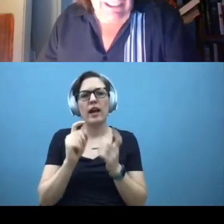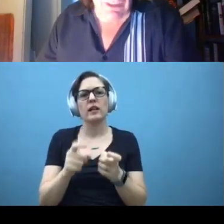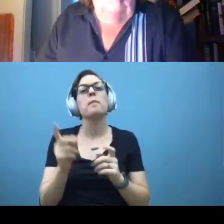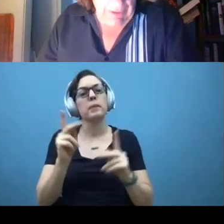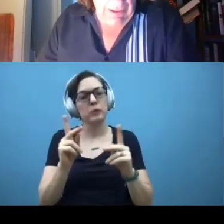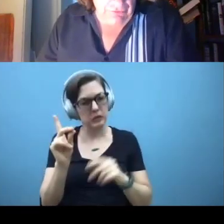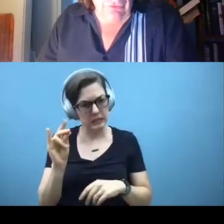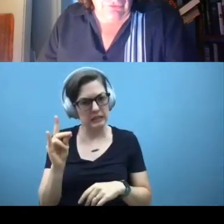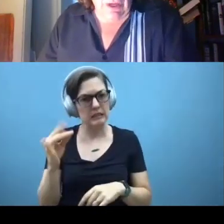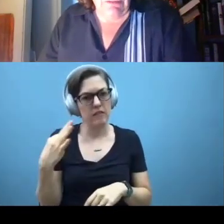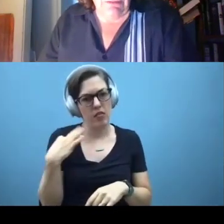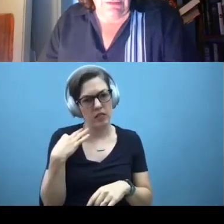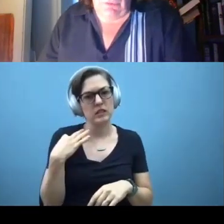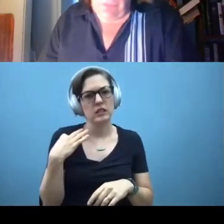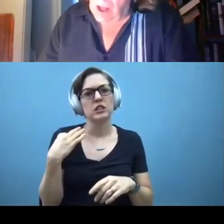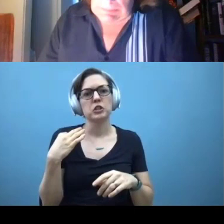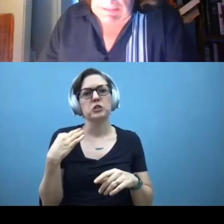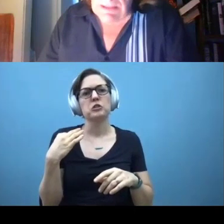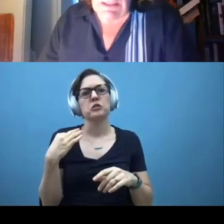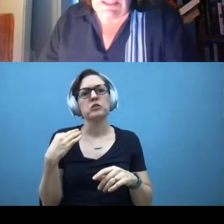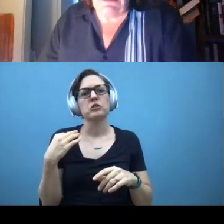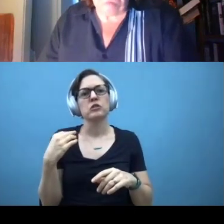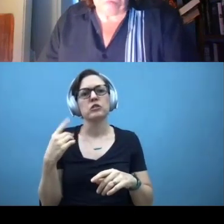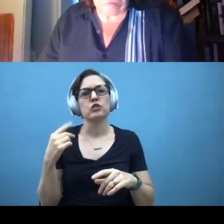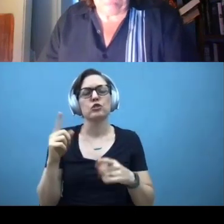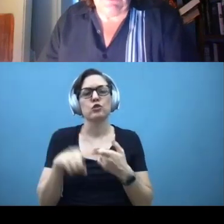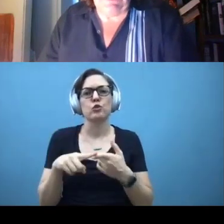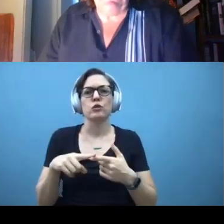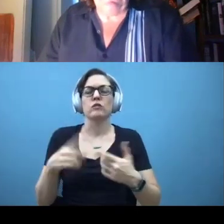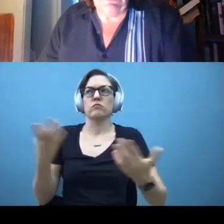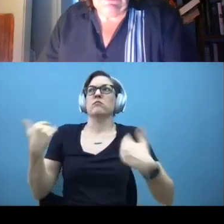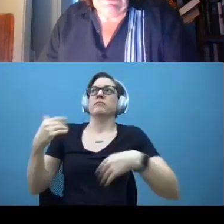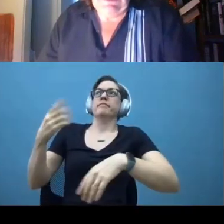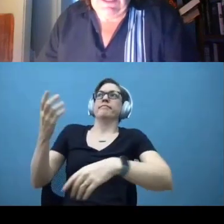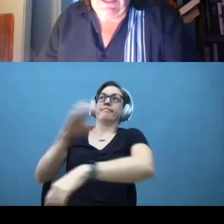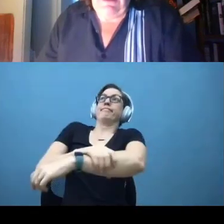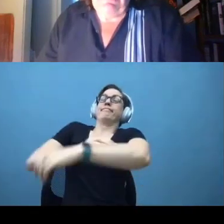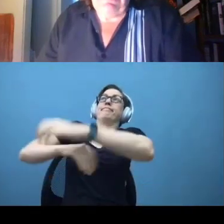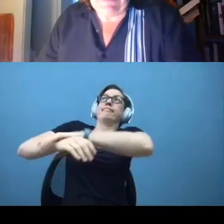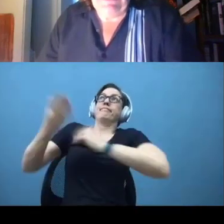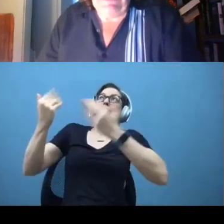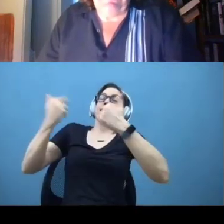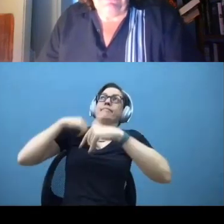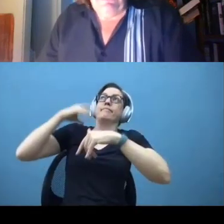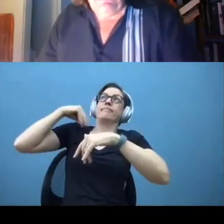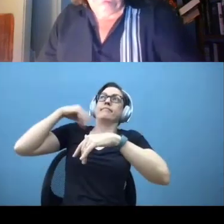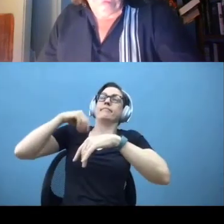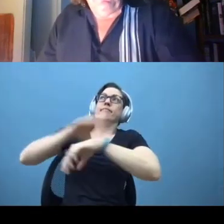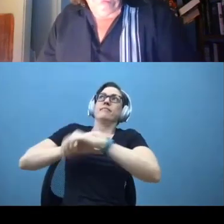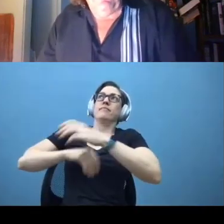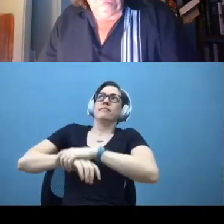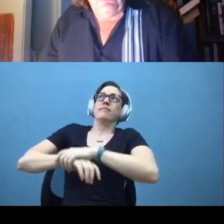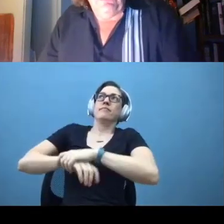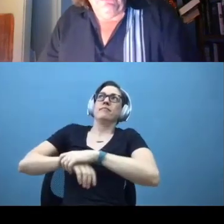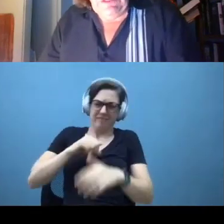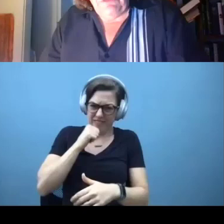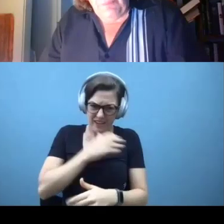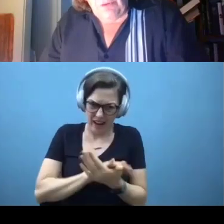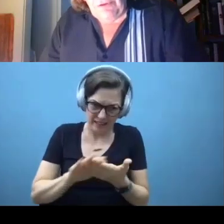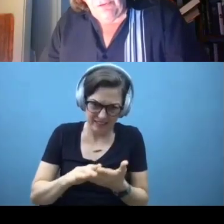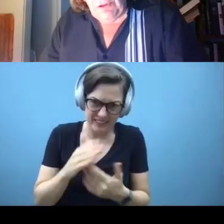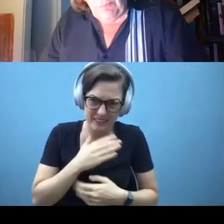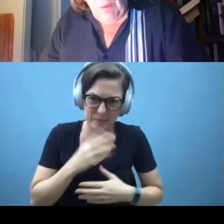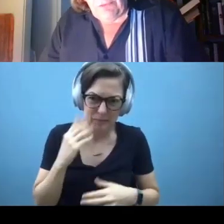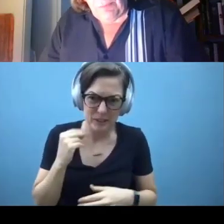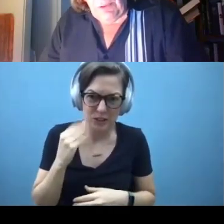to experience restraints. It was not a pleasant thing to experience. And techniques to release the